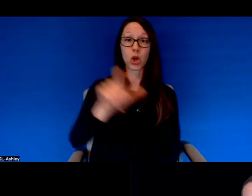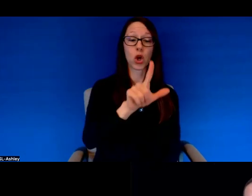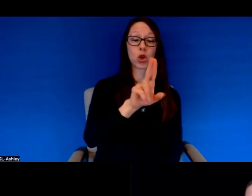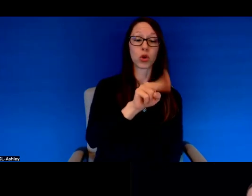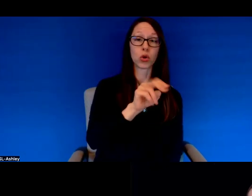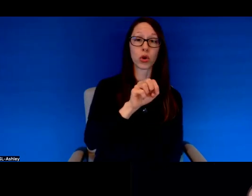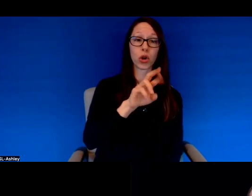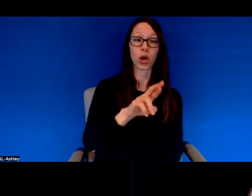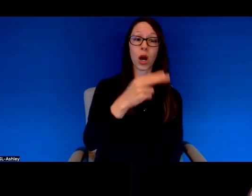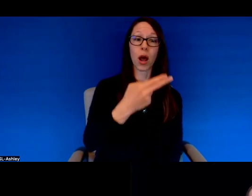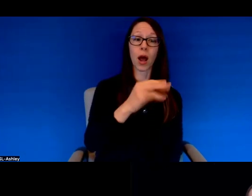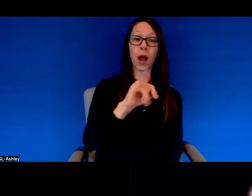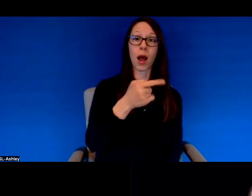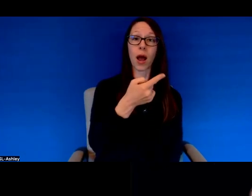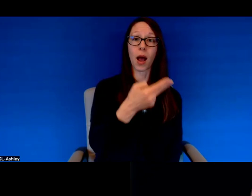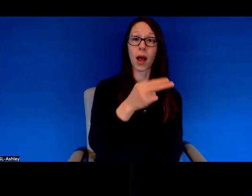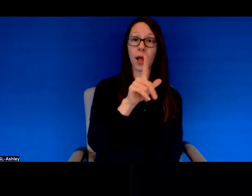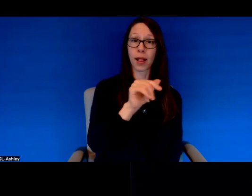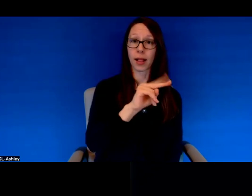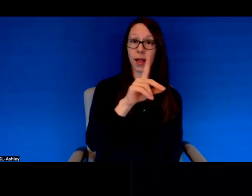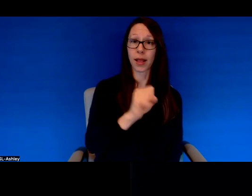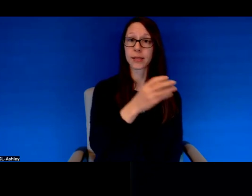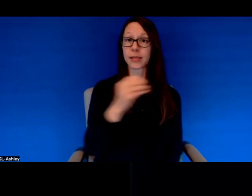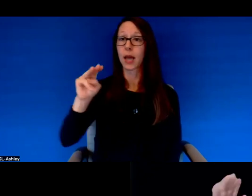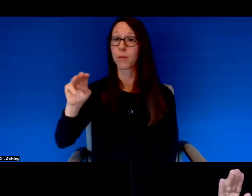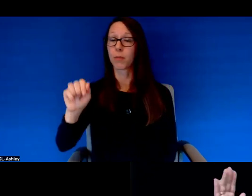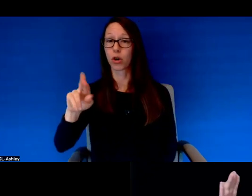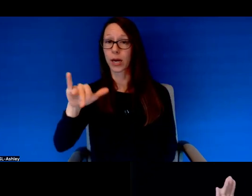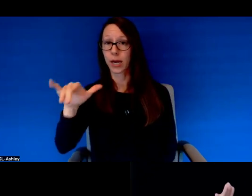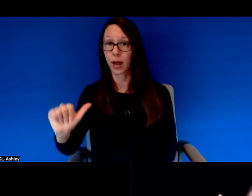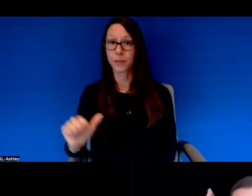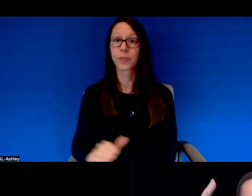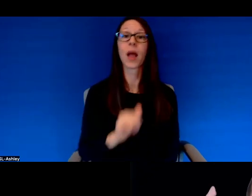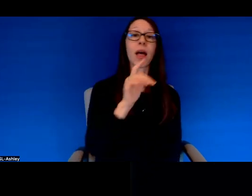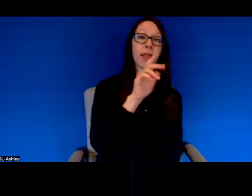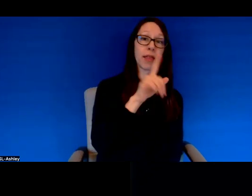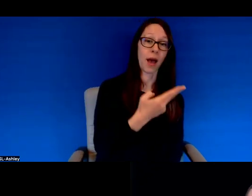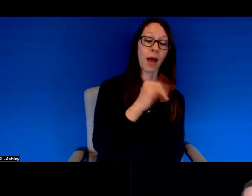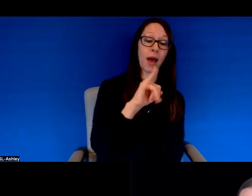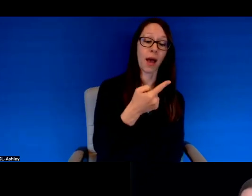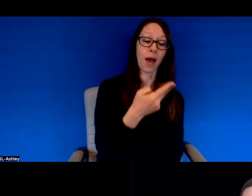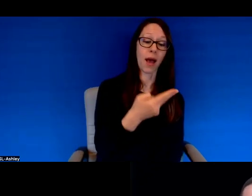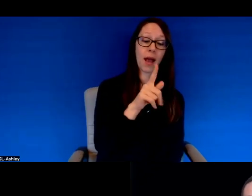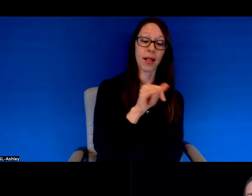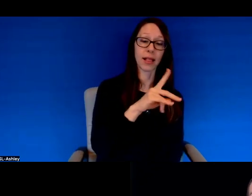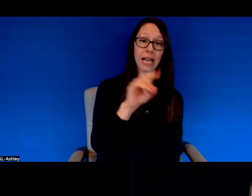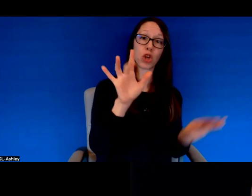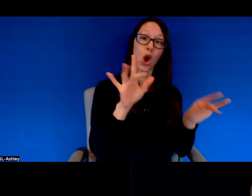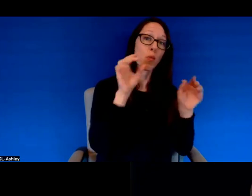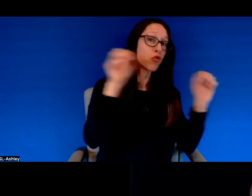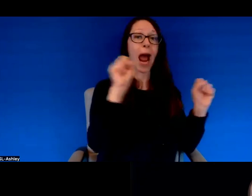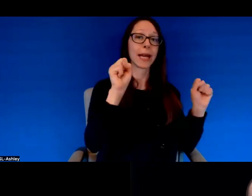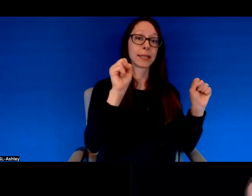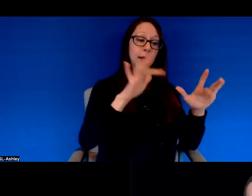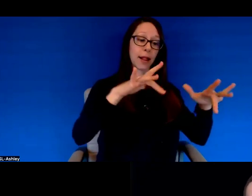highlands and the Maria. And the highlands are bright. Those are the higher areas. And the moon used to be a big